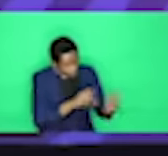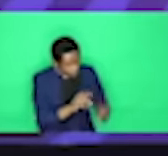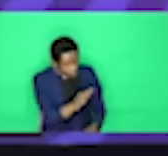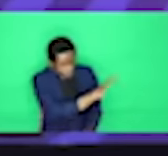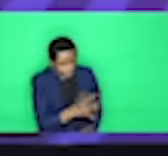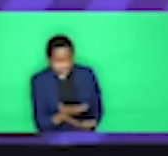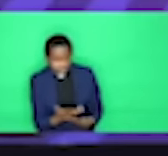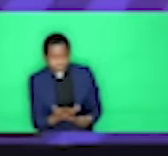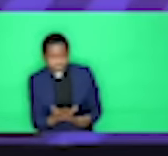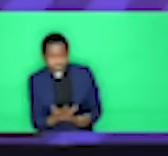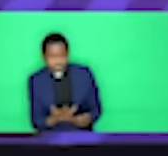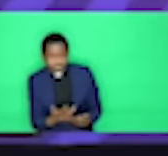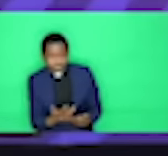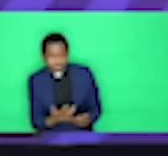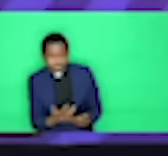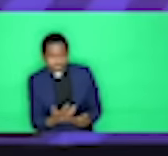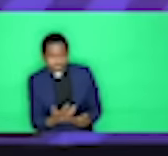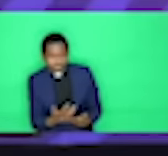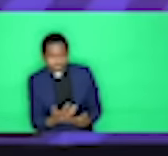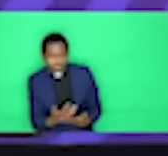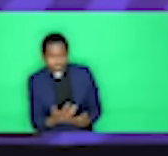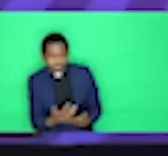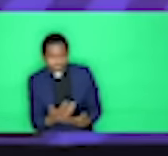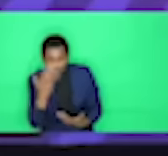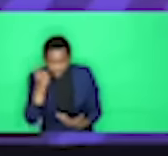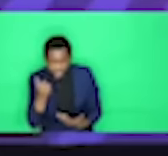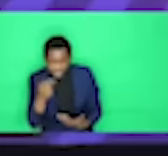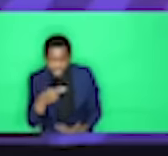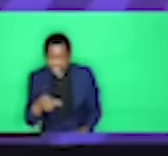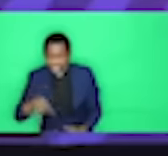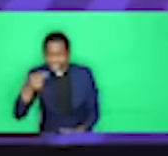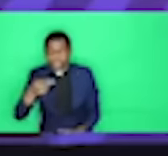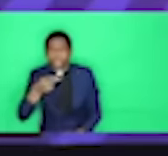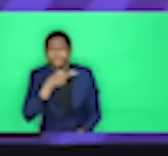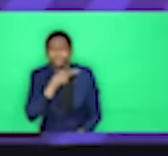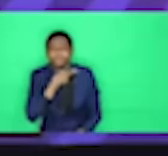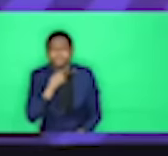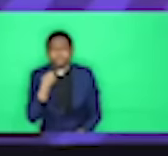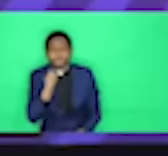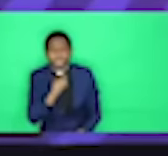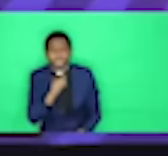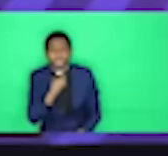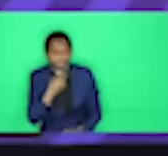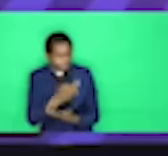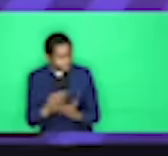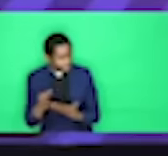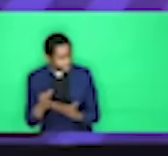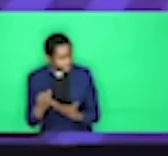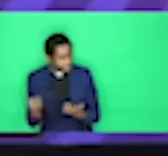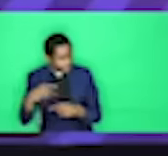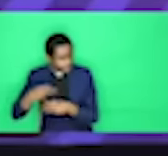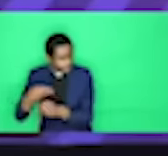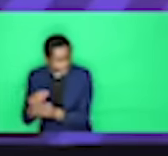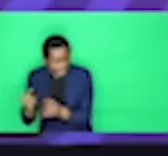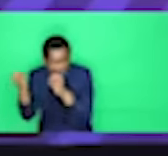priest fail by producing a calf, a golden calf for Israel to